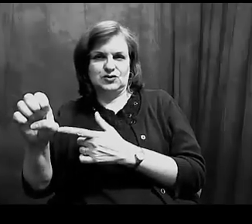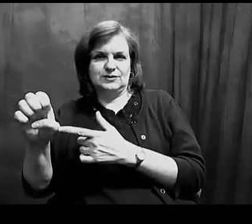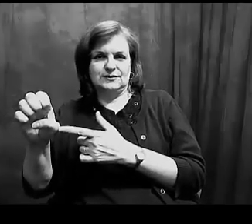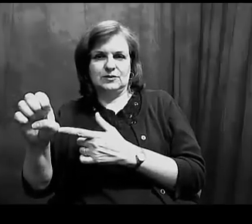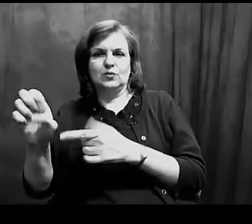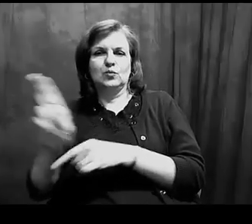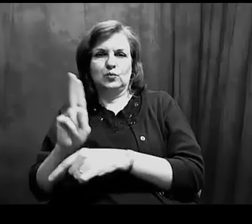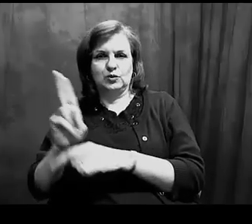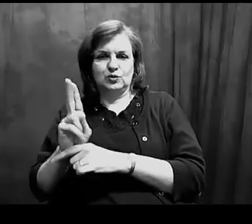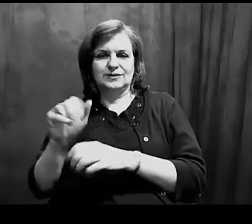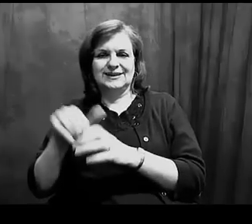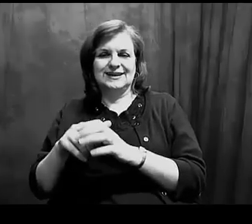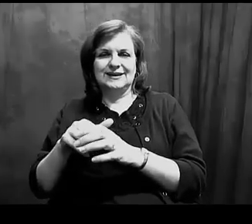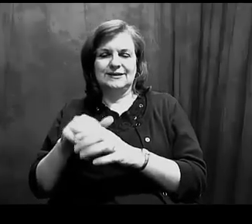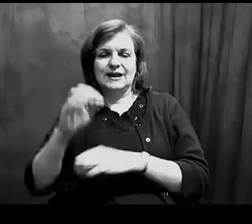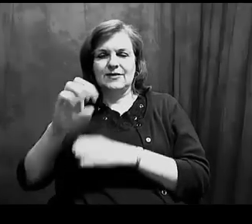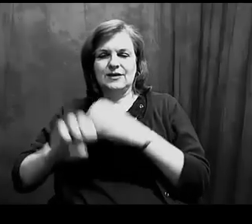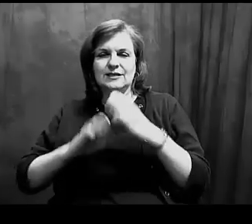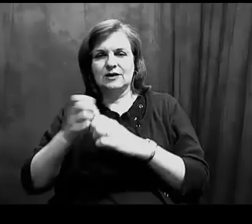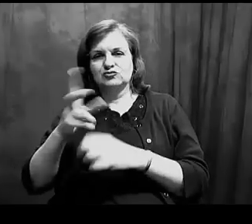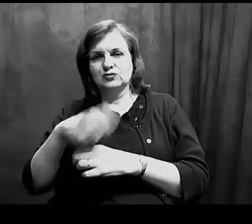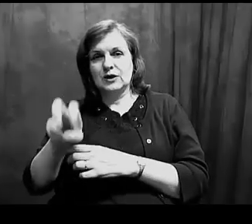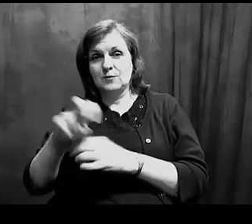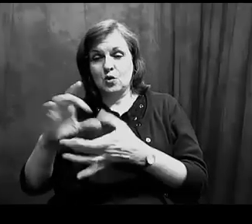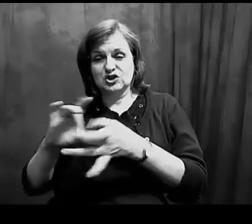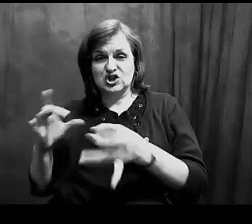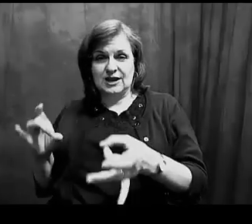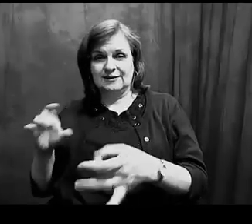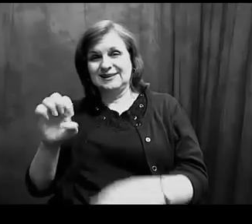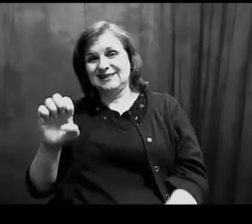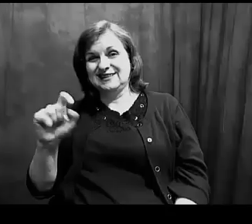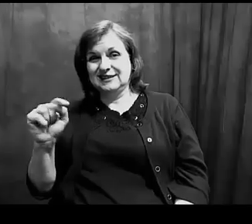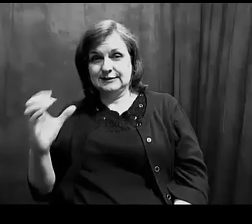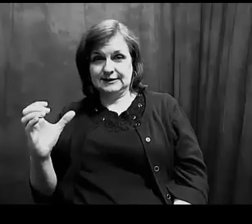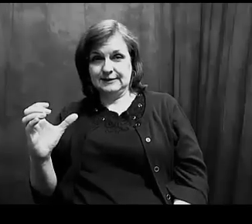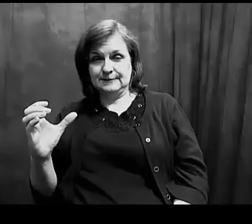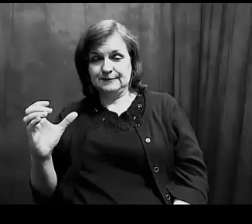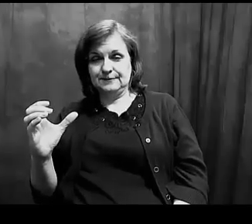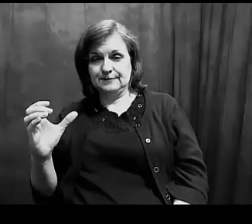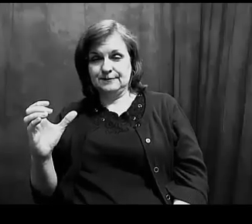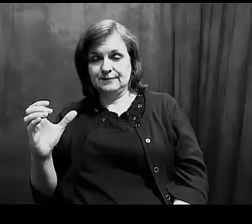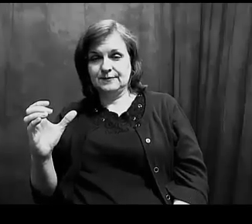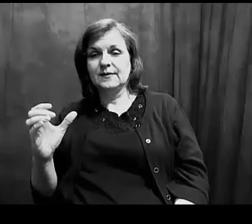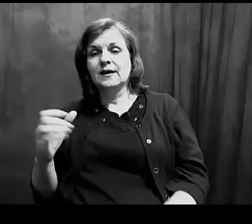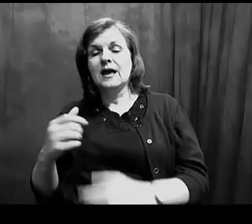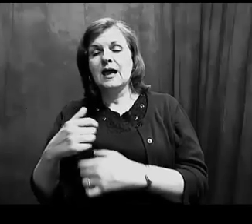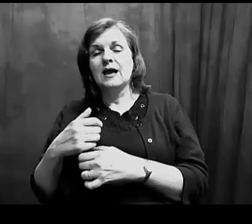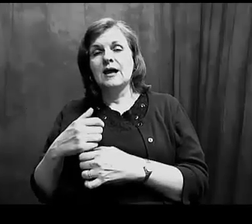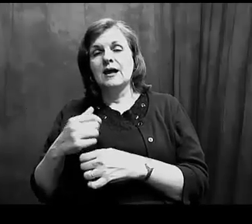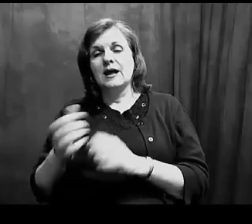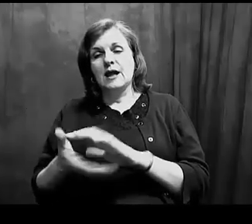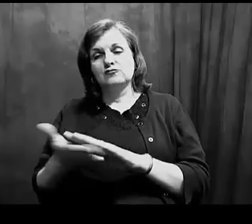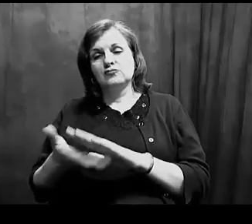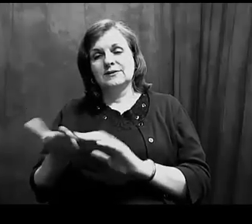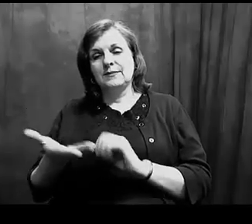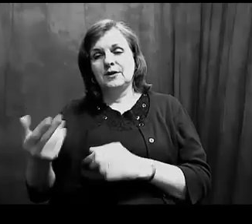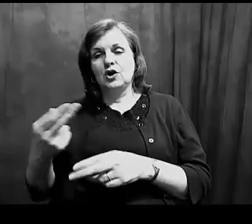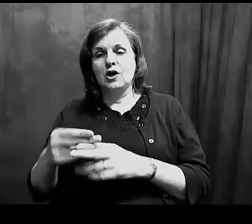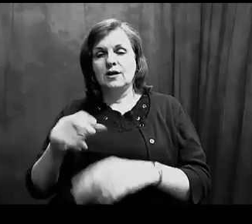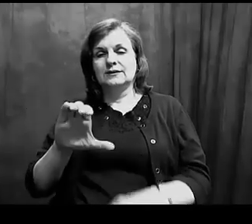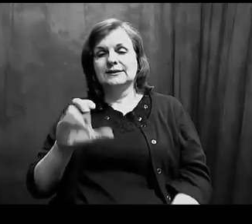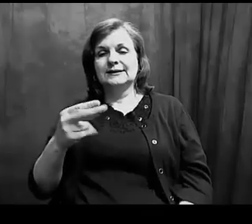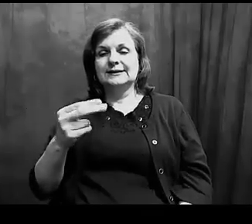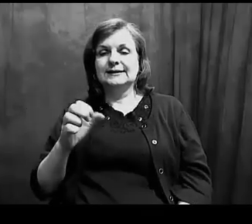now, and you're going to use them in the electron transport chain and